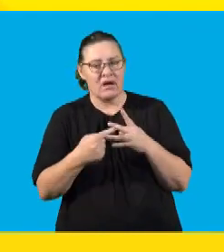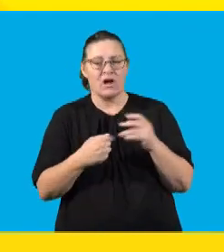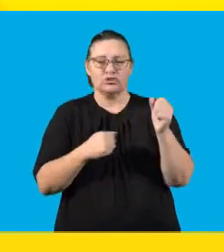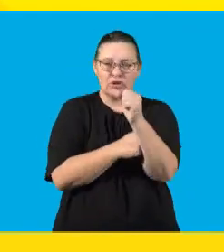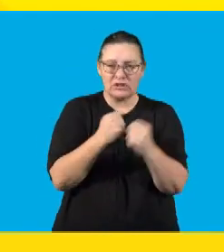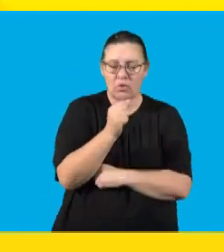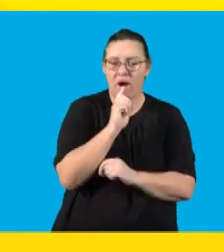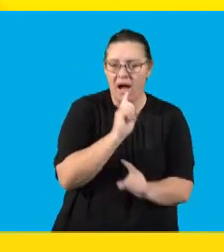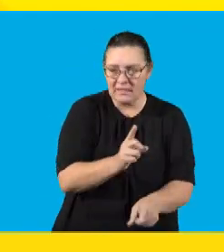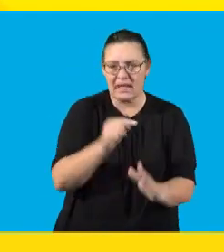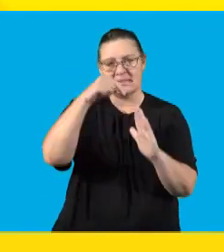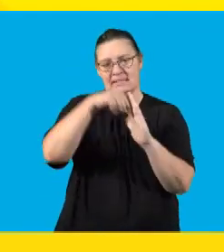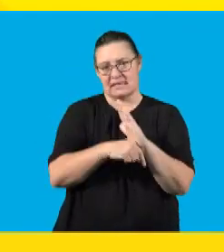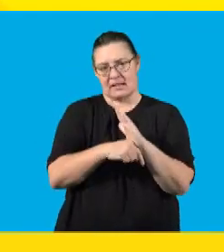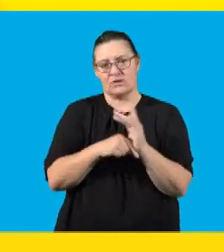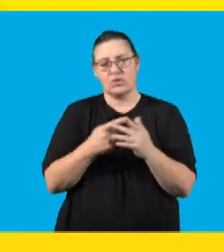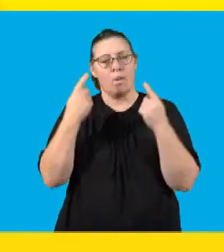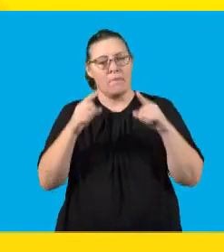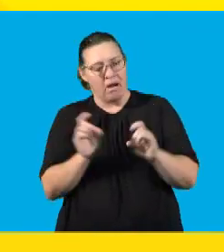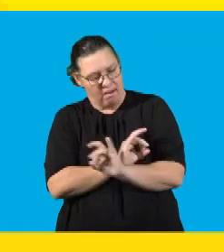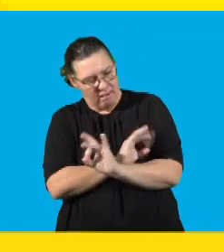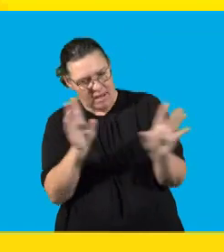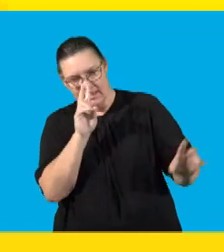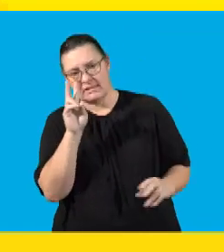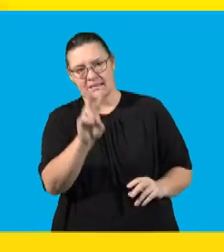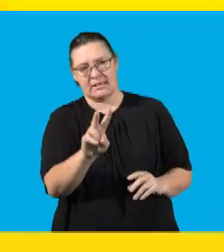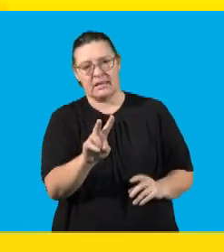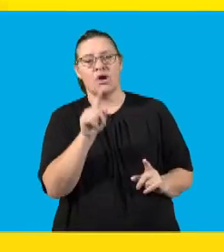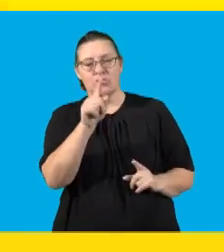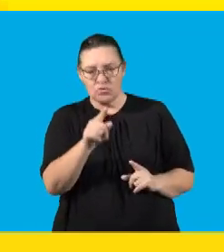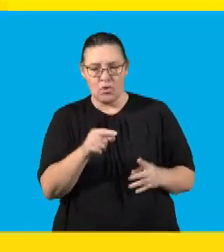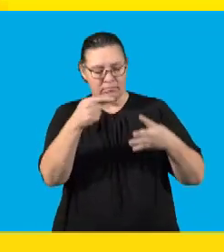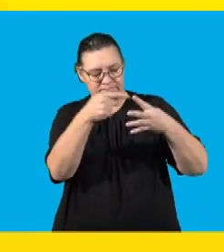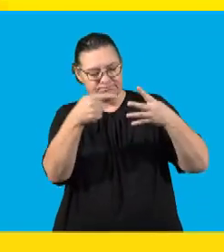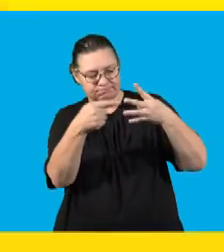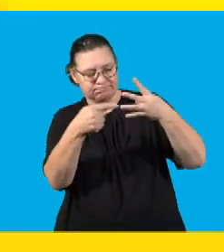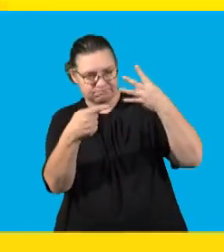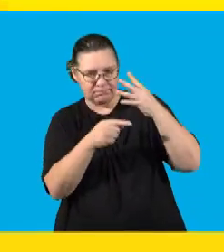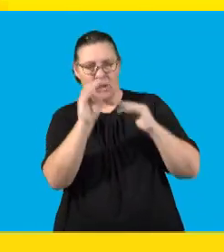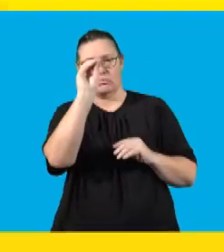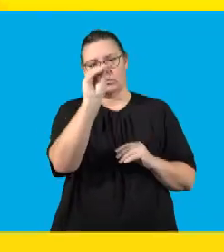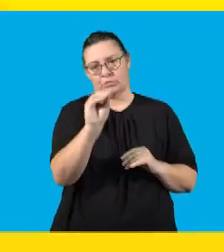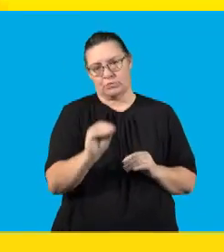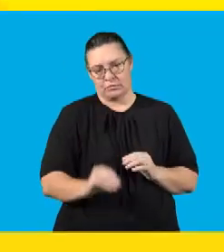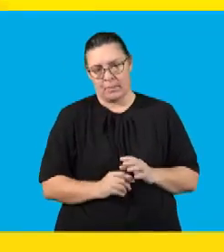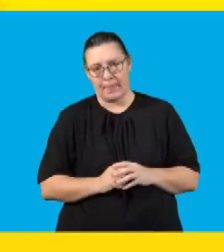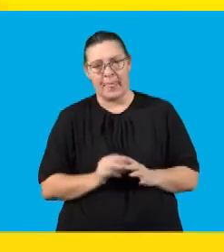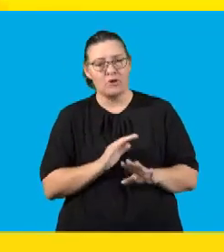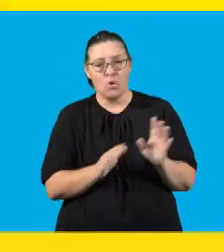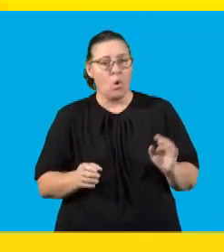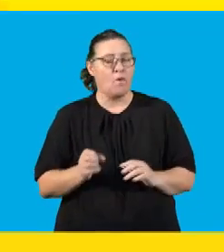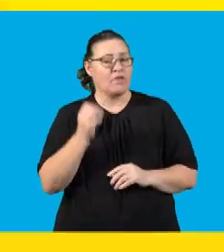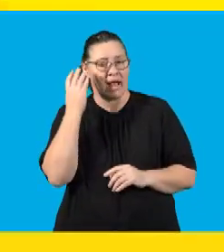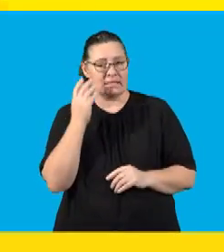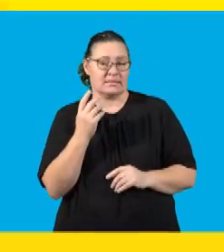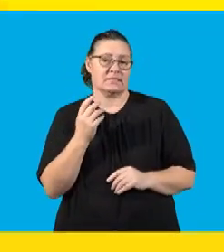that. Structure your answer in detail so that the marker can clearly see where you have addressed each of these elements. And don't forget